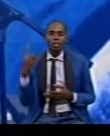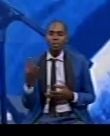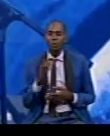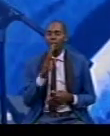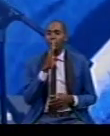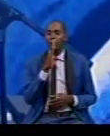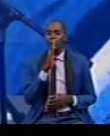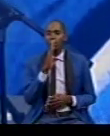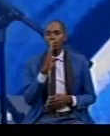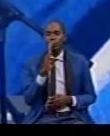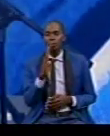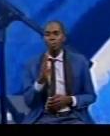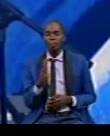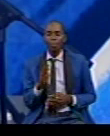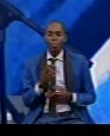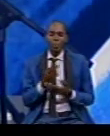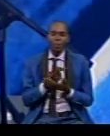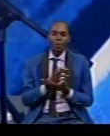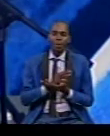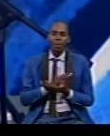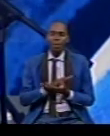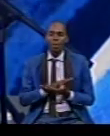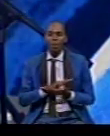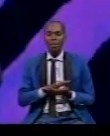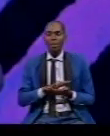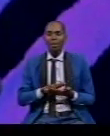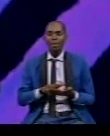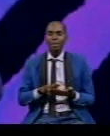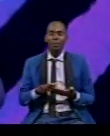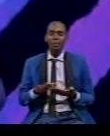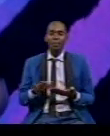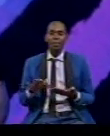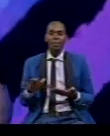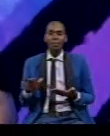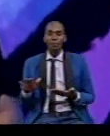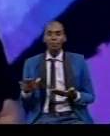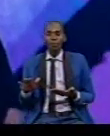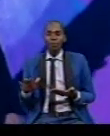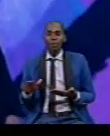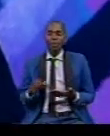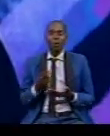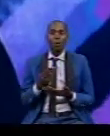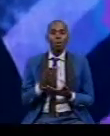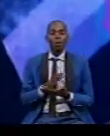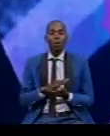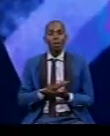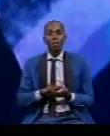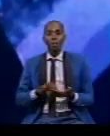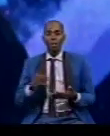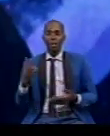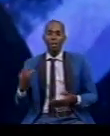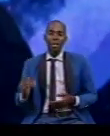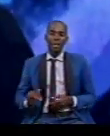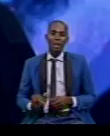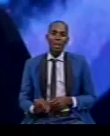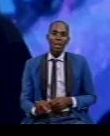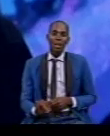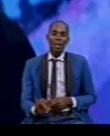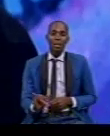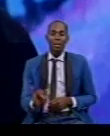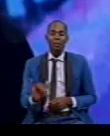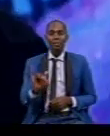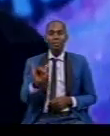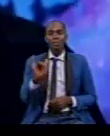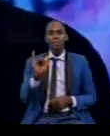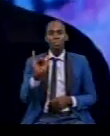everywhere, for everyone, whatever the ailment, this is a